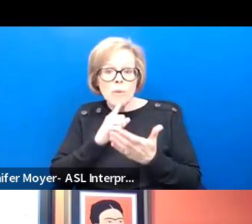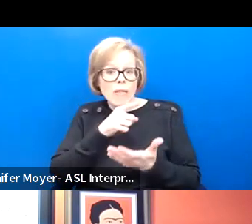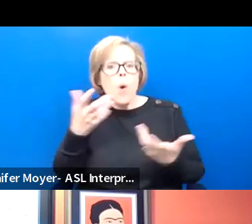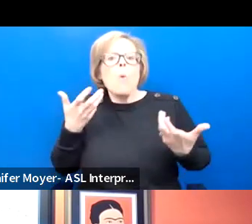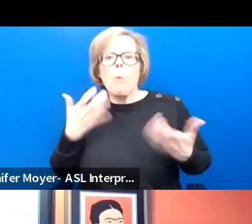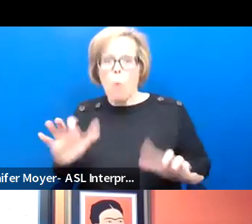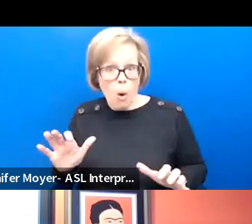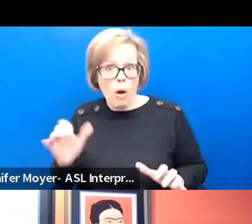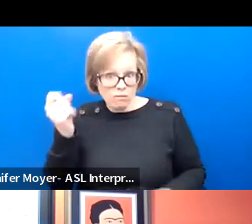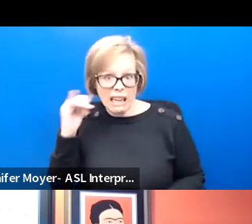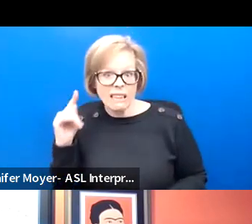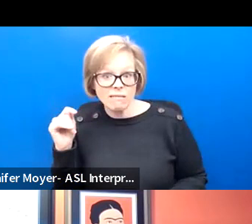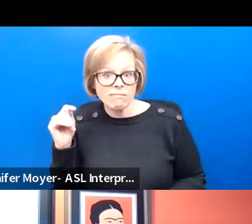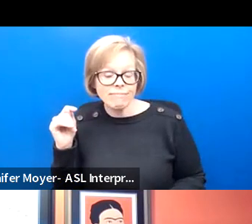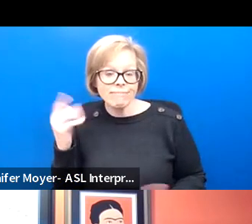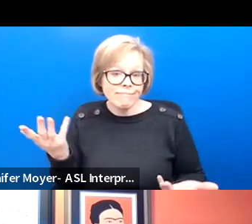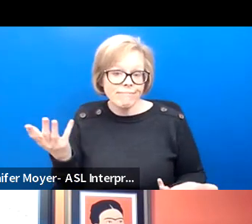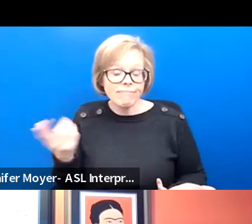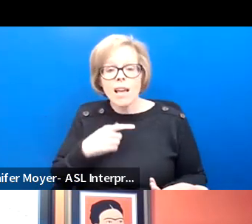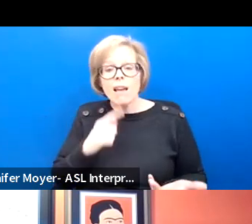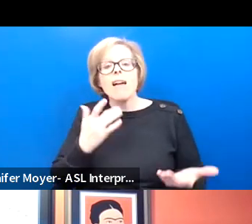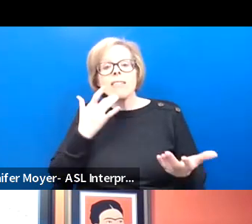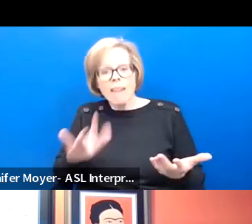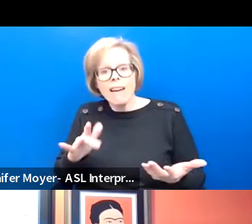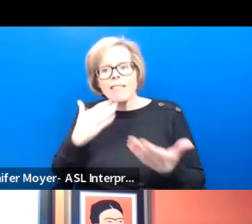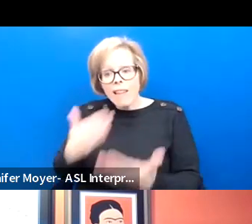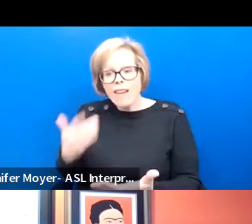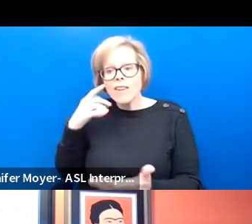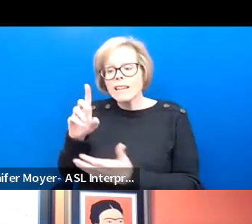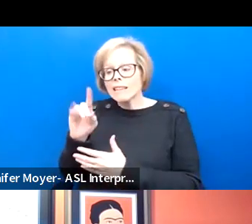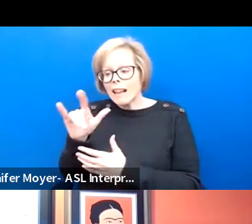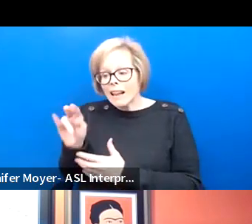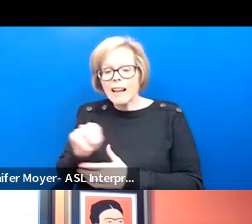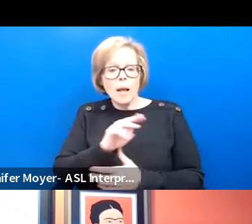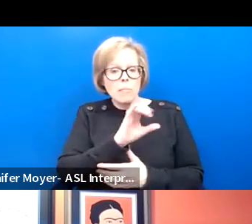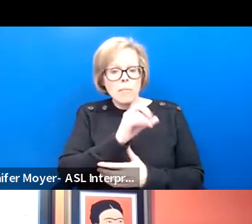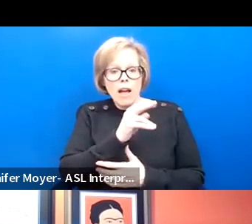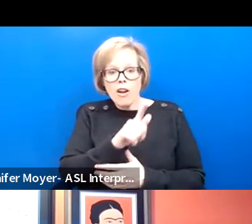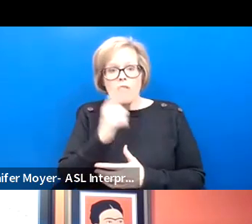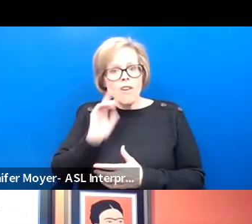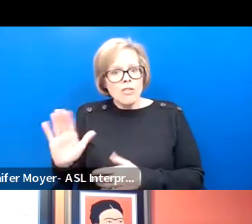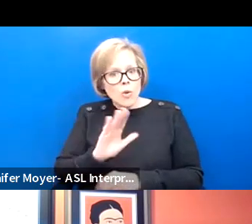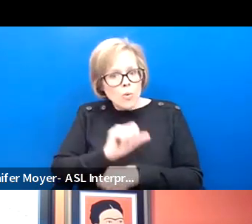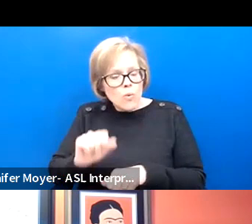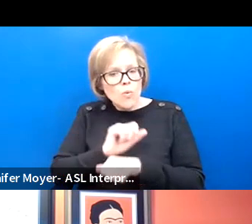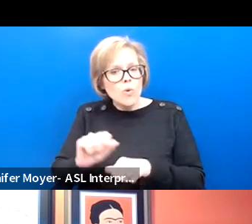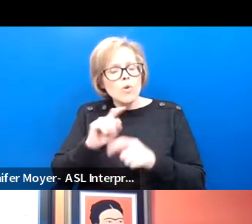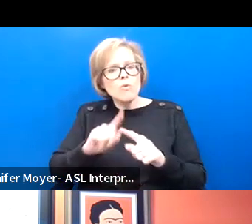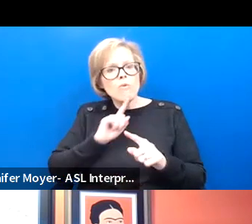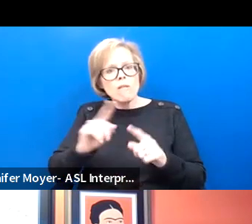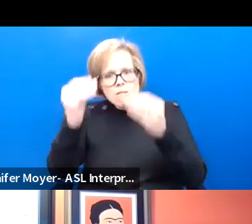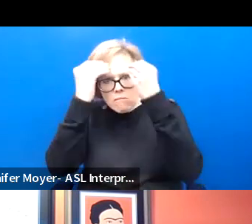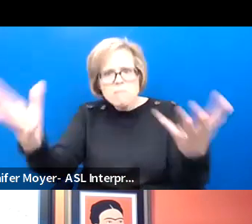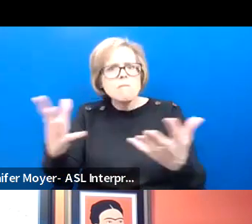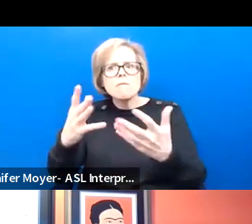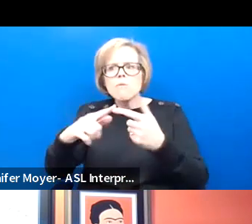it. So I am so thankful for Dylan and Michael and all of the work that's being done to get this out there and to make it